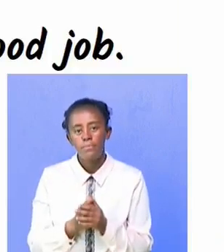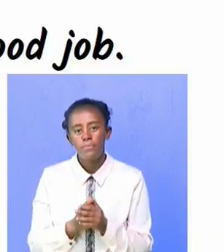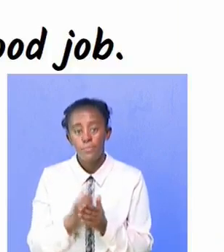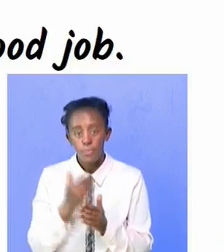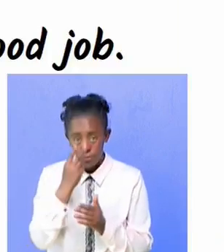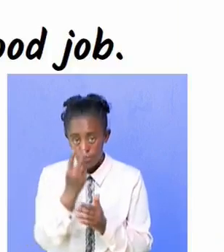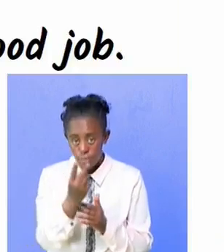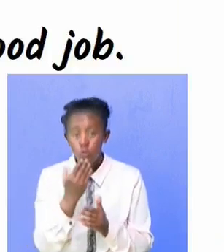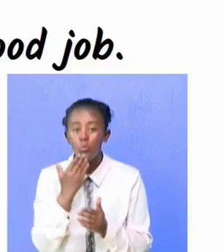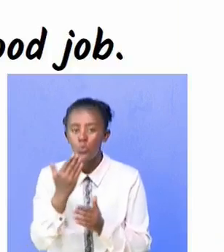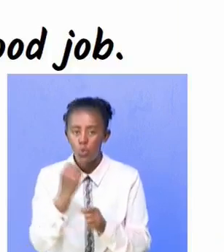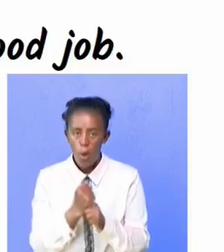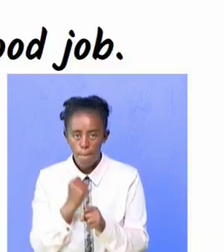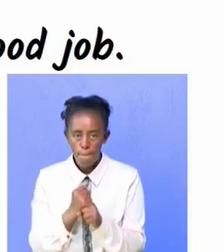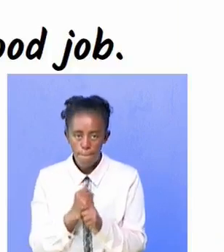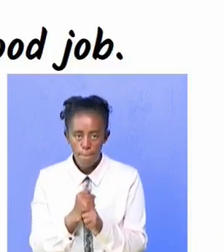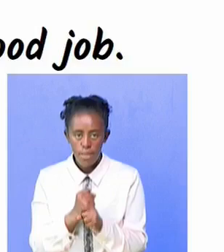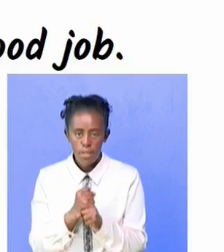See, a good job.